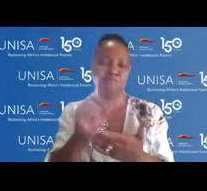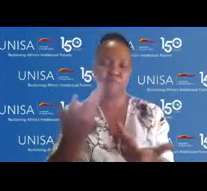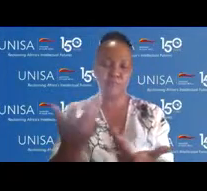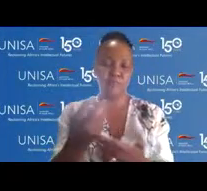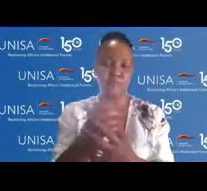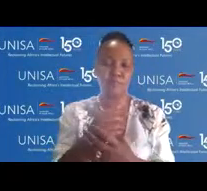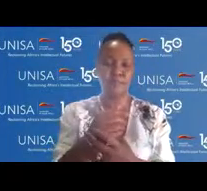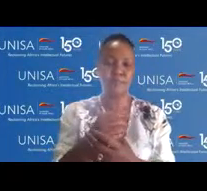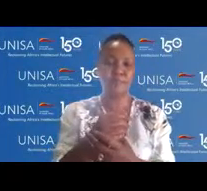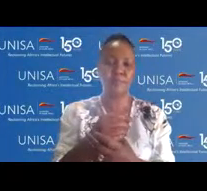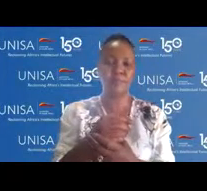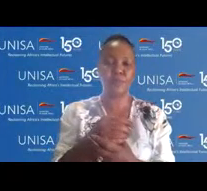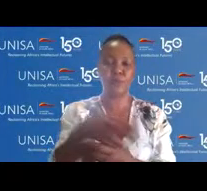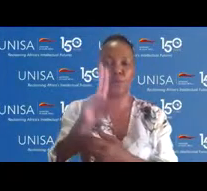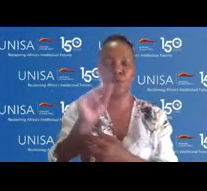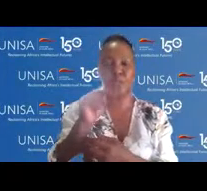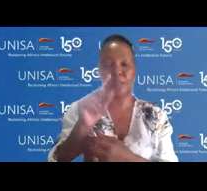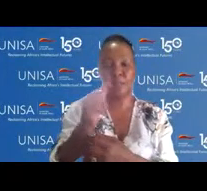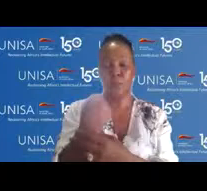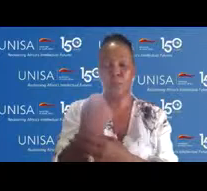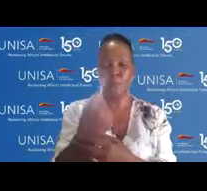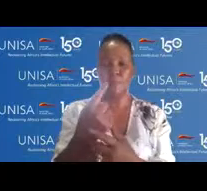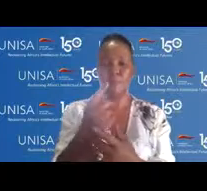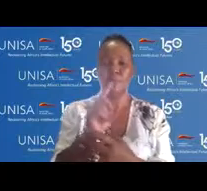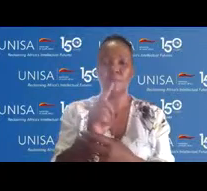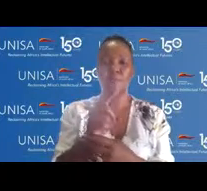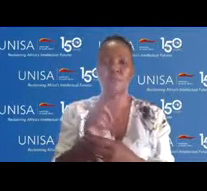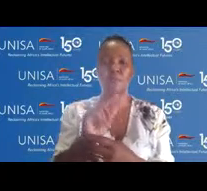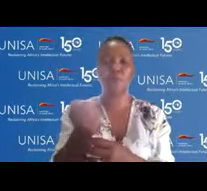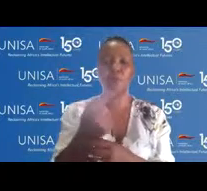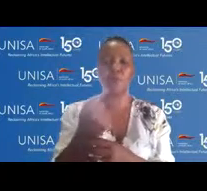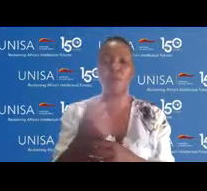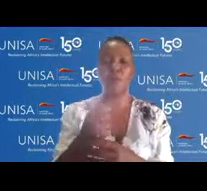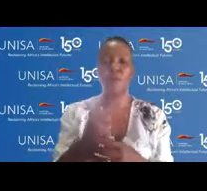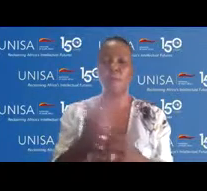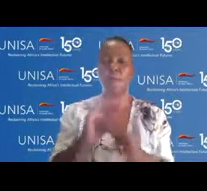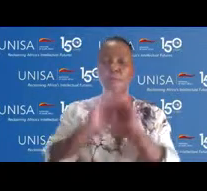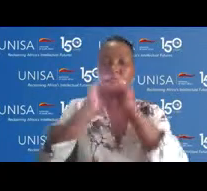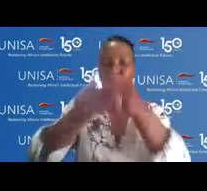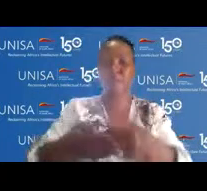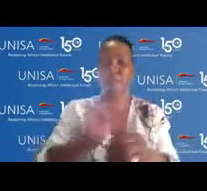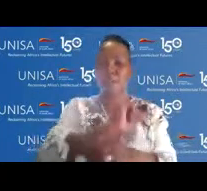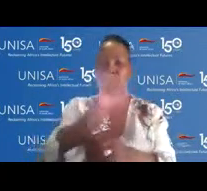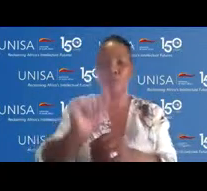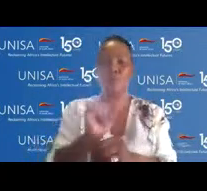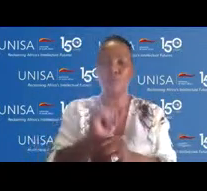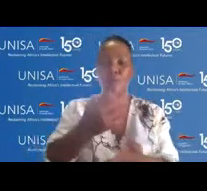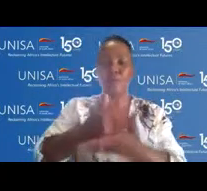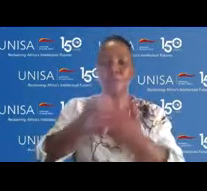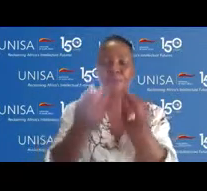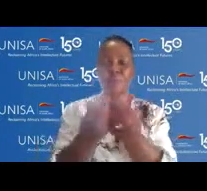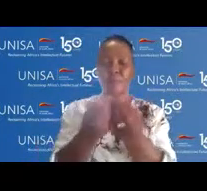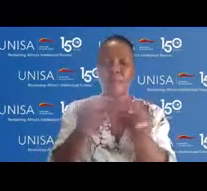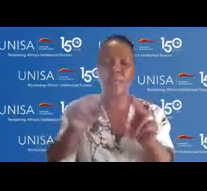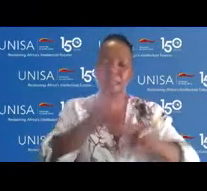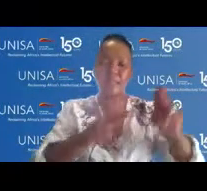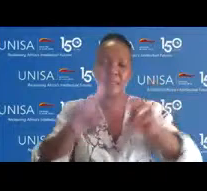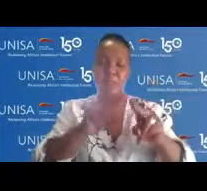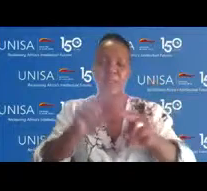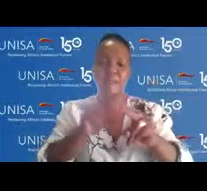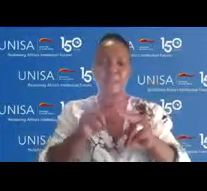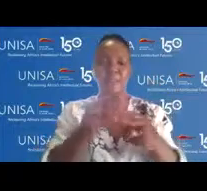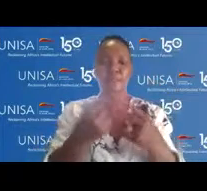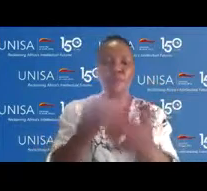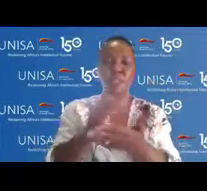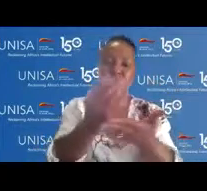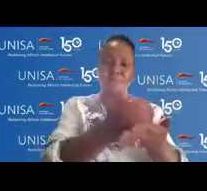Unit 1. And this is all about protecting your devices. How do you check the security settings? How do you know when an